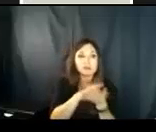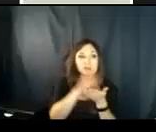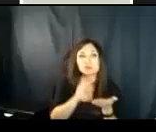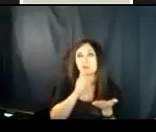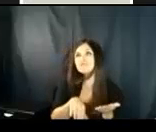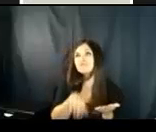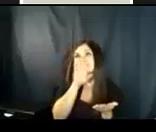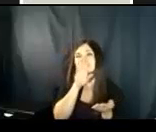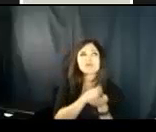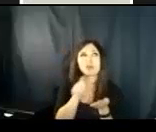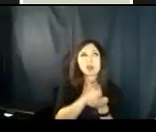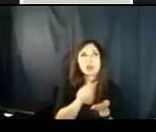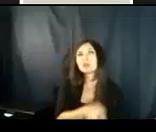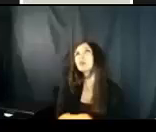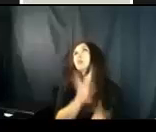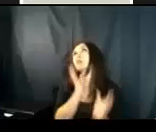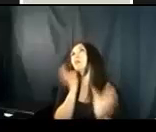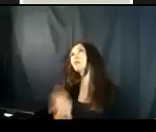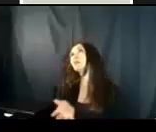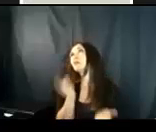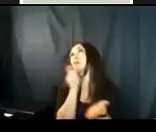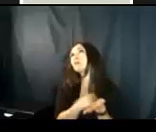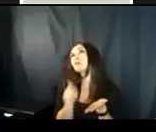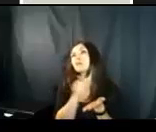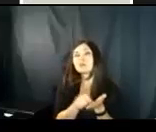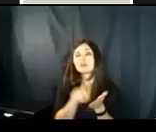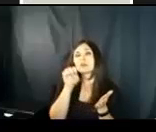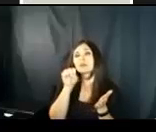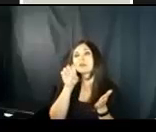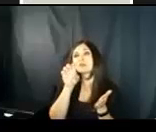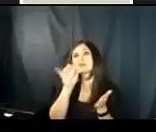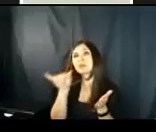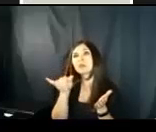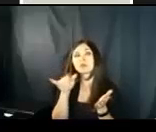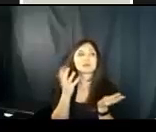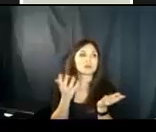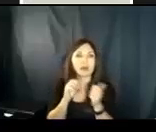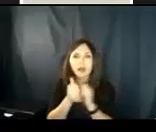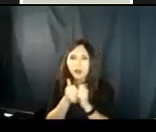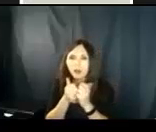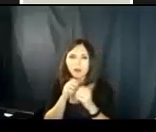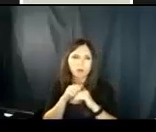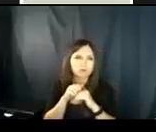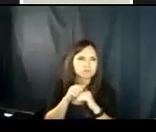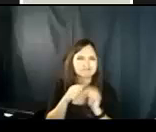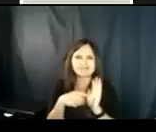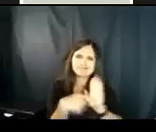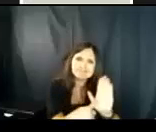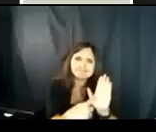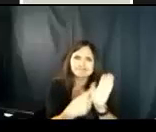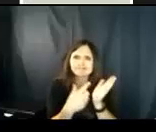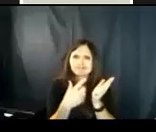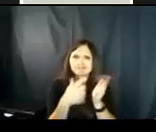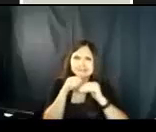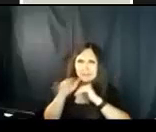to write this. And I hate to write an essay. Is there another way I can present this information or this learning to my